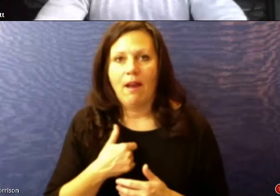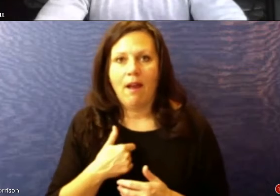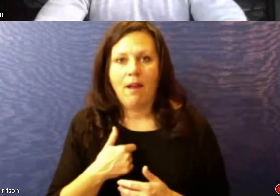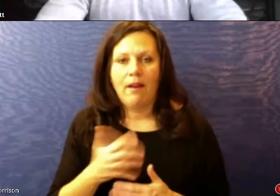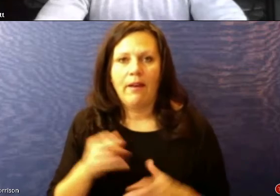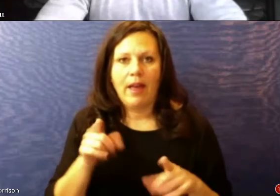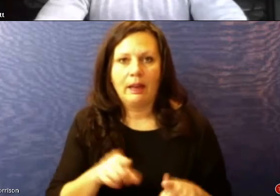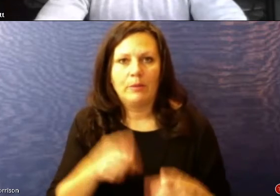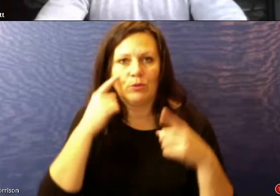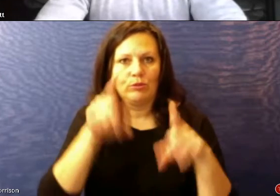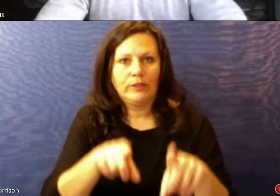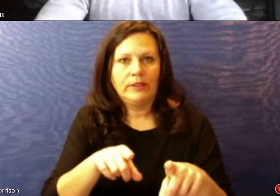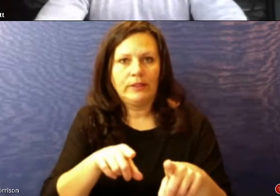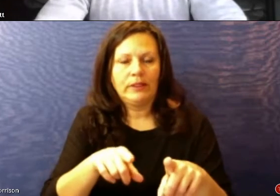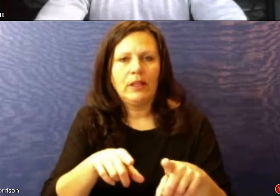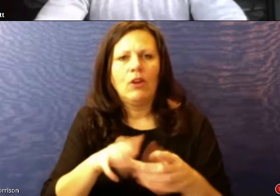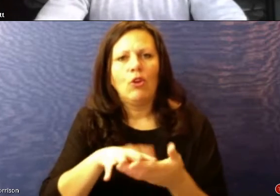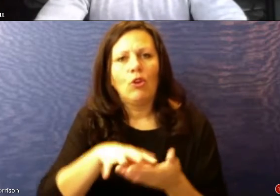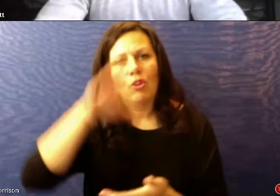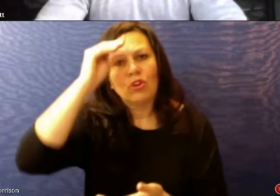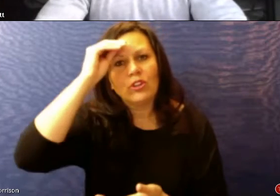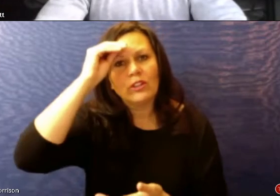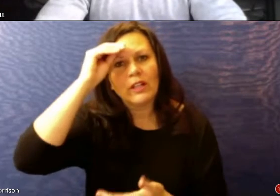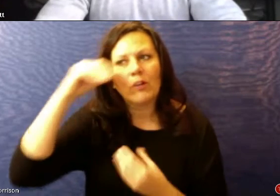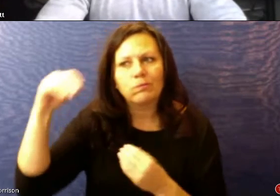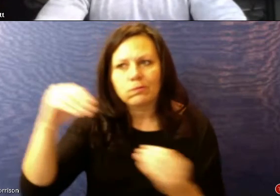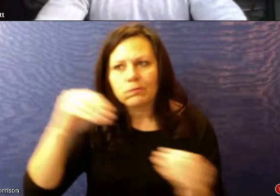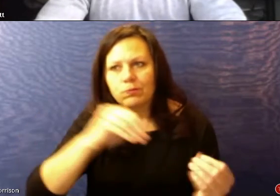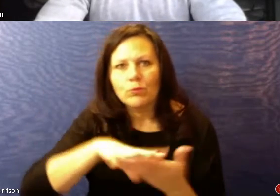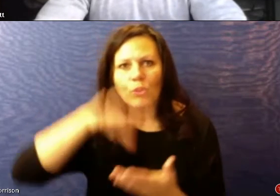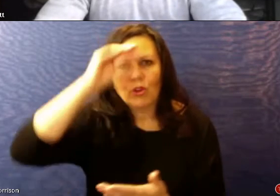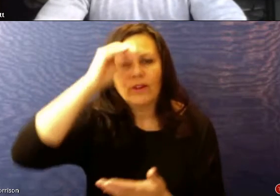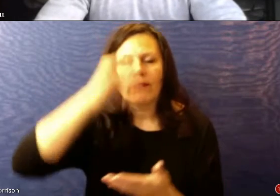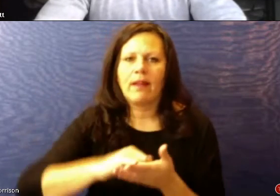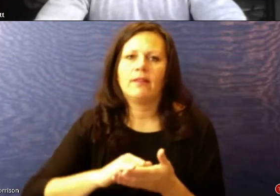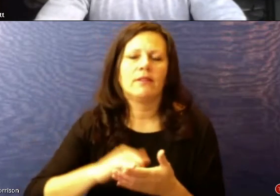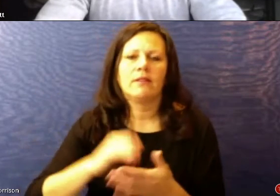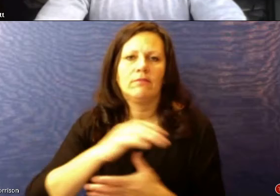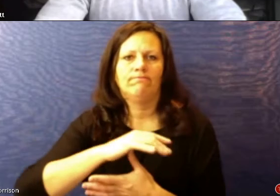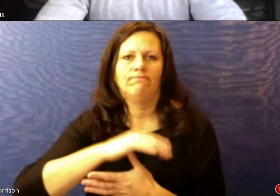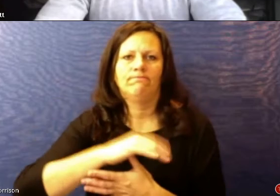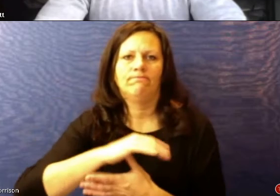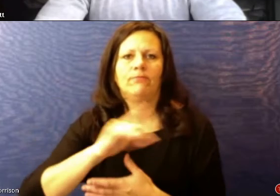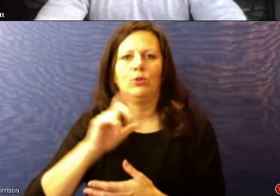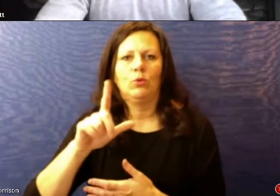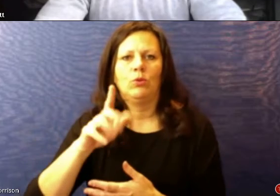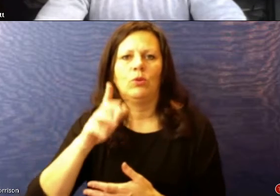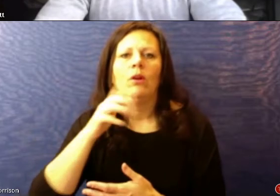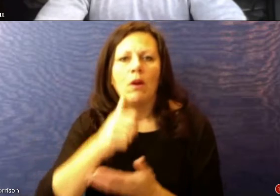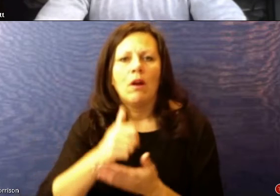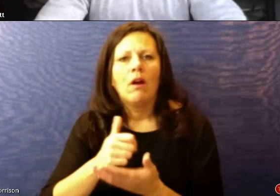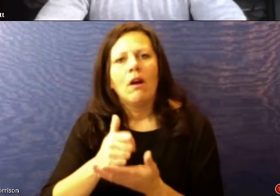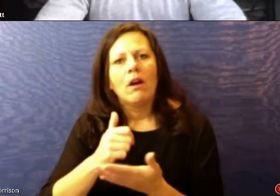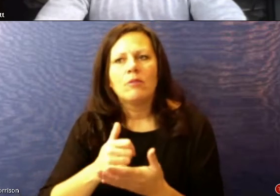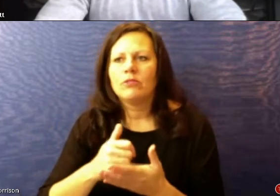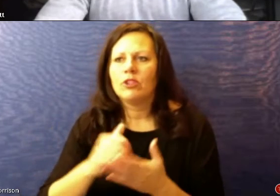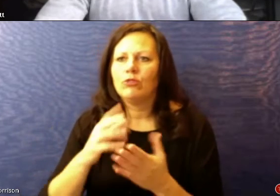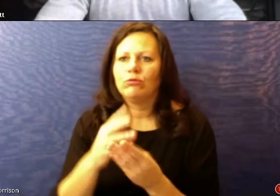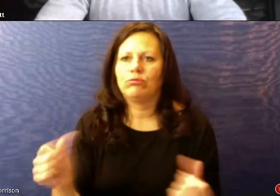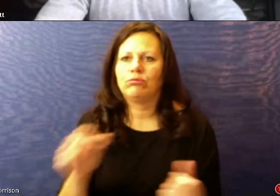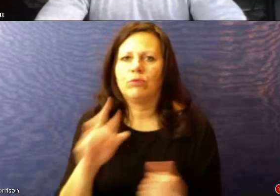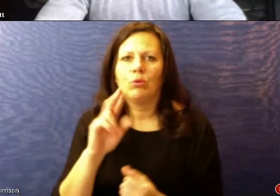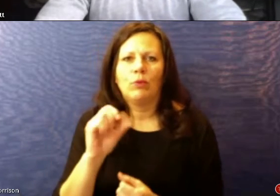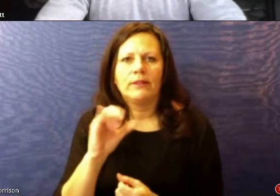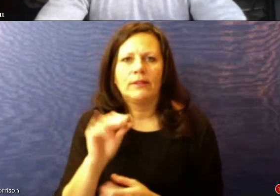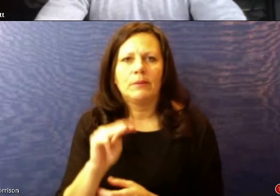that learning is one of the most important tools to combating racism and making sure